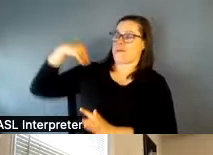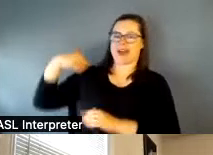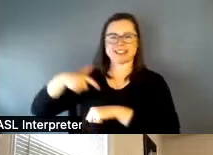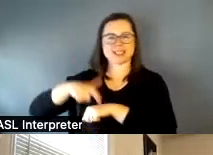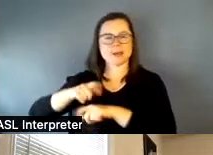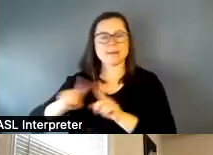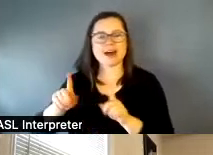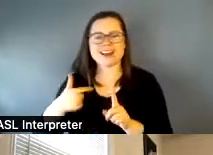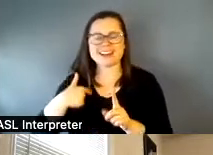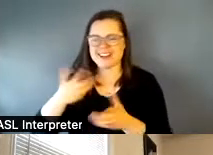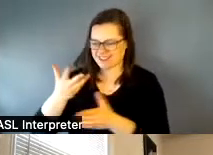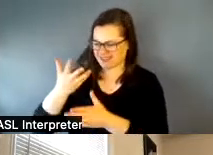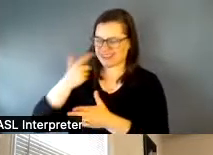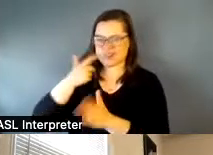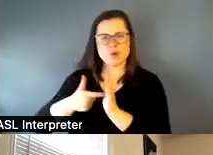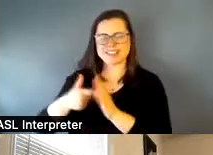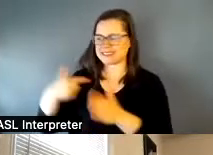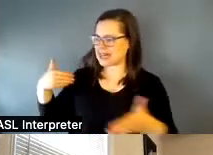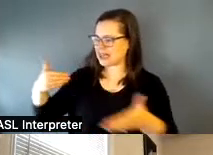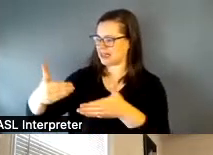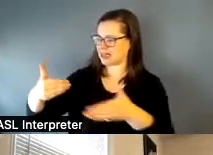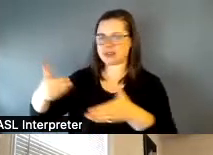this gap, and